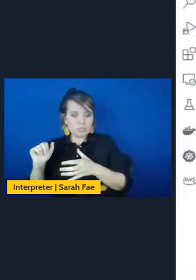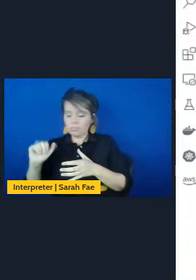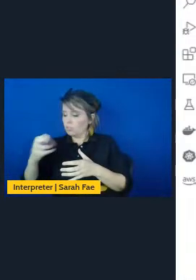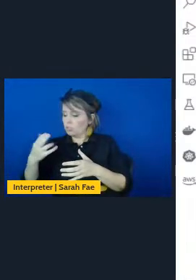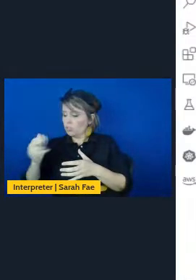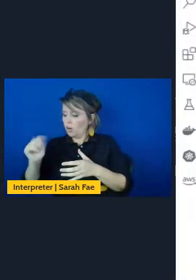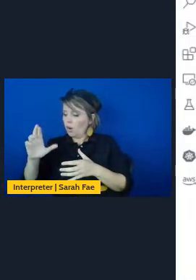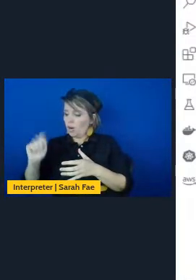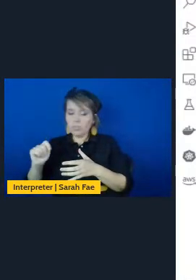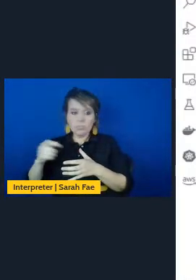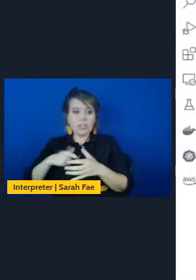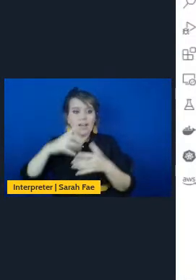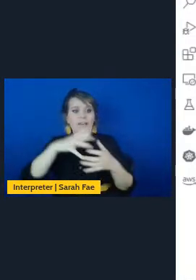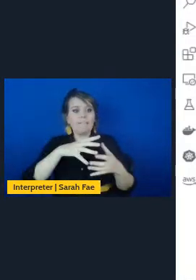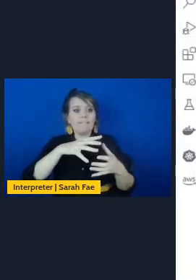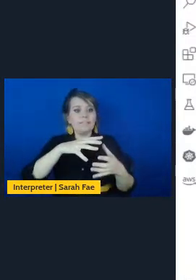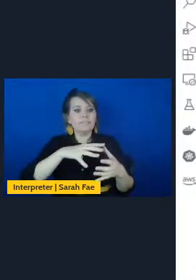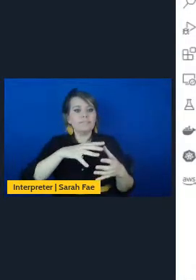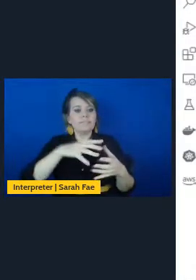externalized some of its